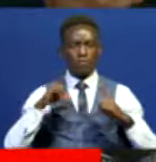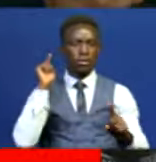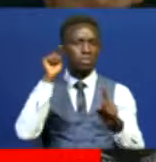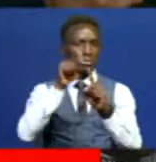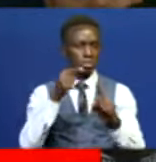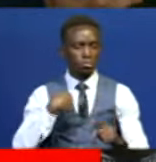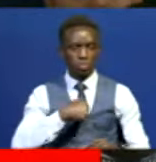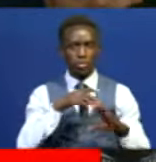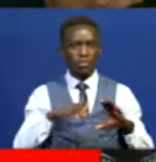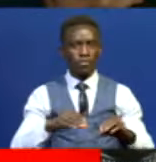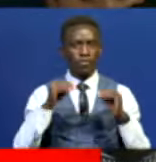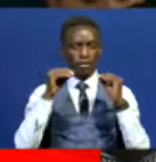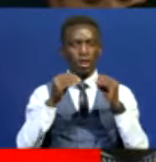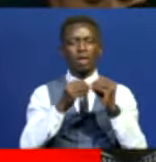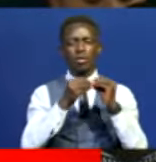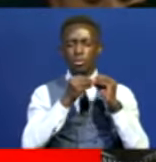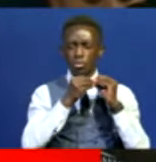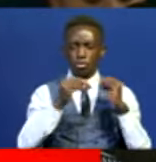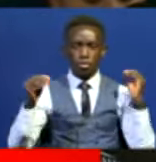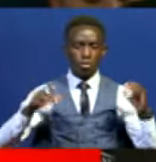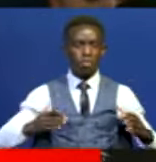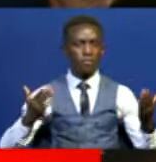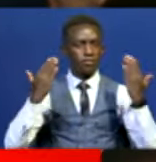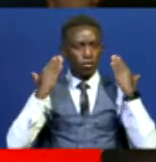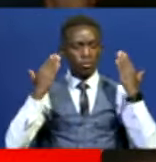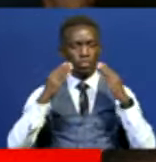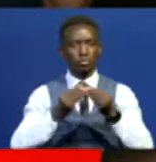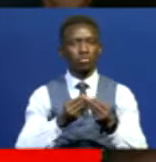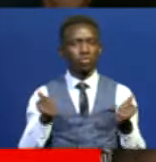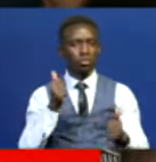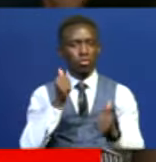to the chronic challenges that have brought the sector